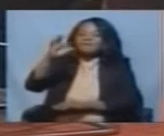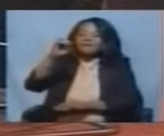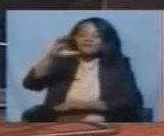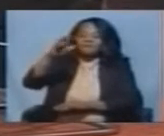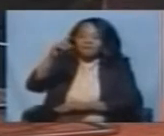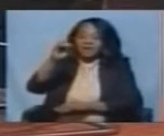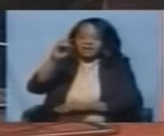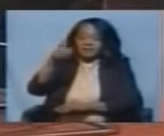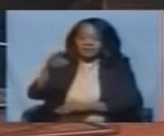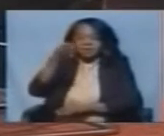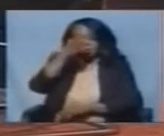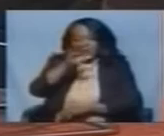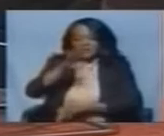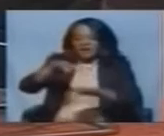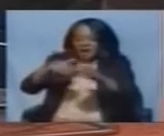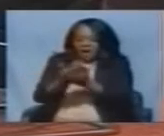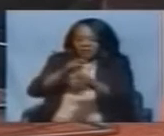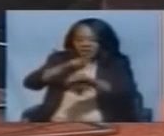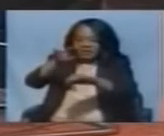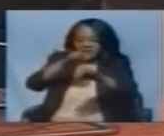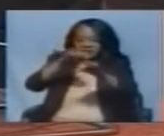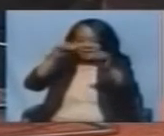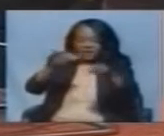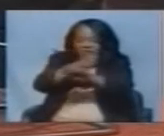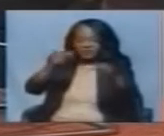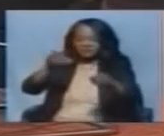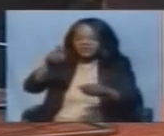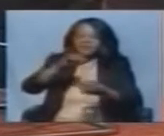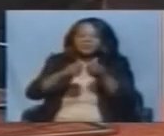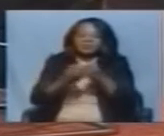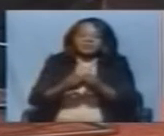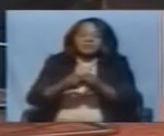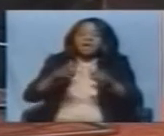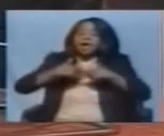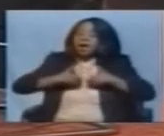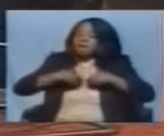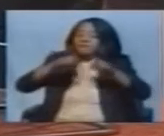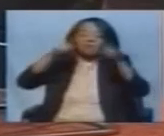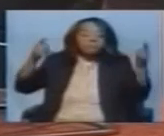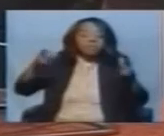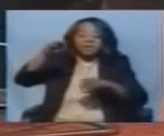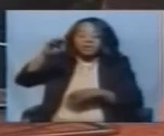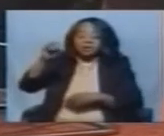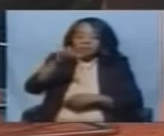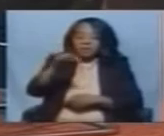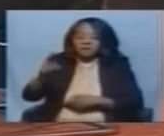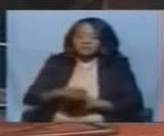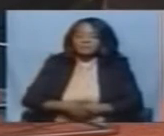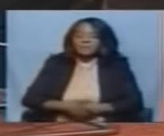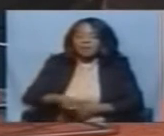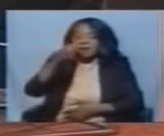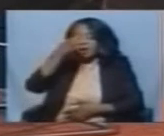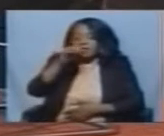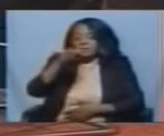How does the nation get this and get out of this? That's what I'm saying, Grevazio. It seems to be a big mess. It is. That's what I'm saying. There's corruption there, but